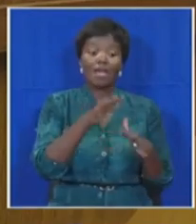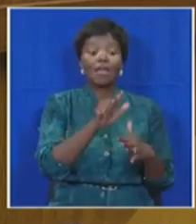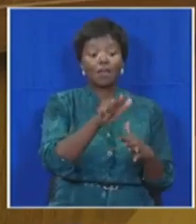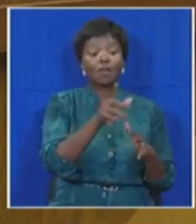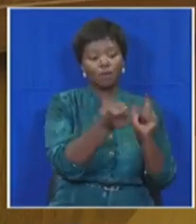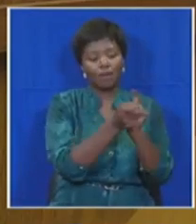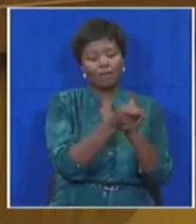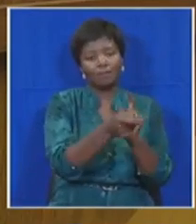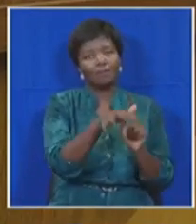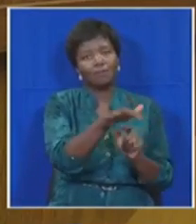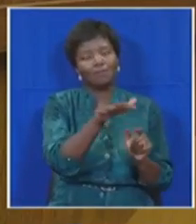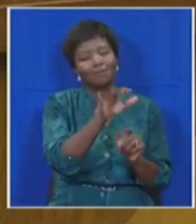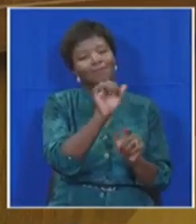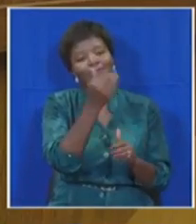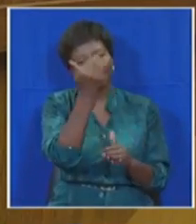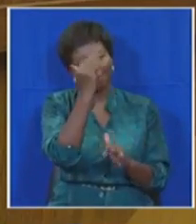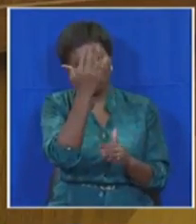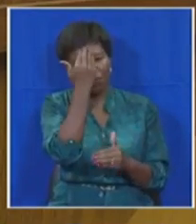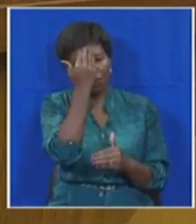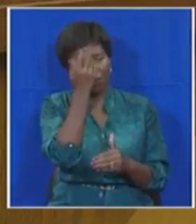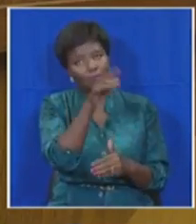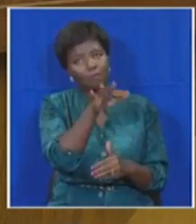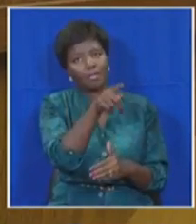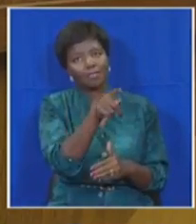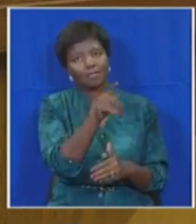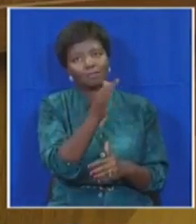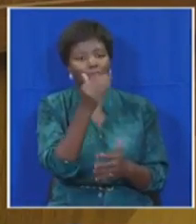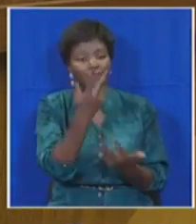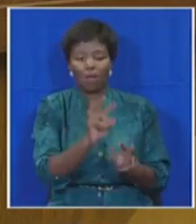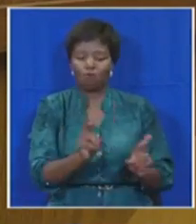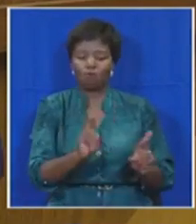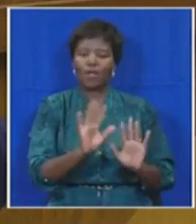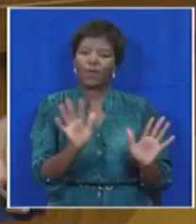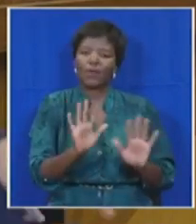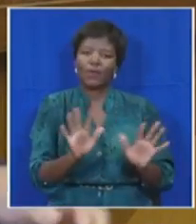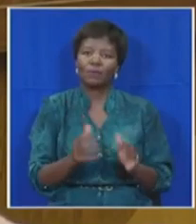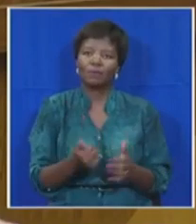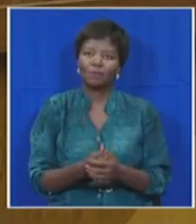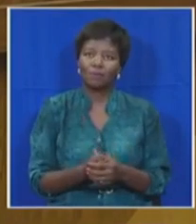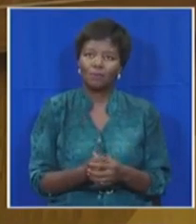there. He's not ready, ma'am. Please continue, sir.